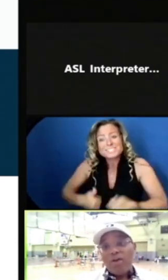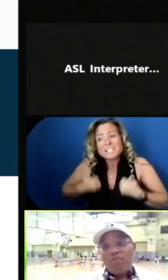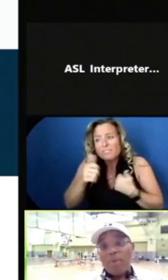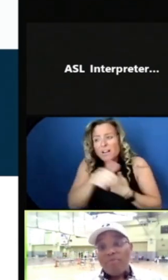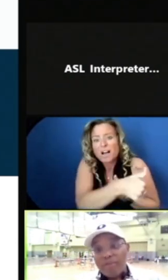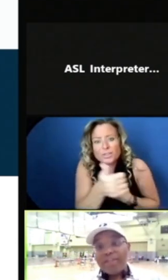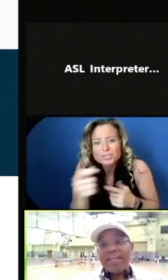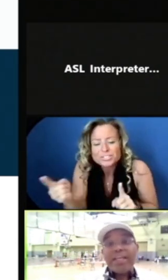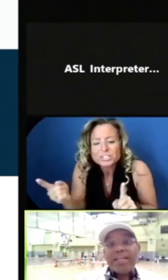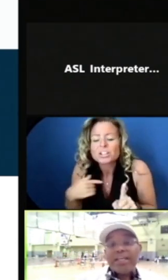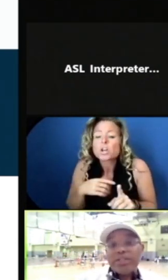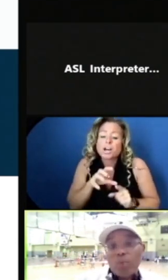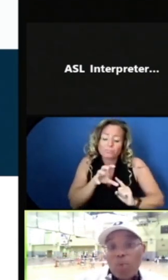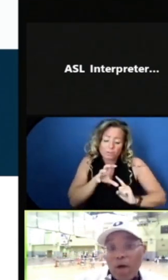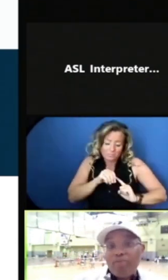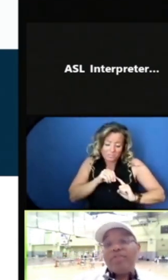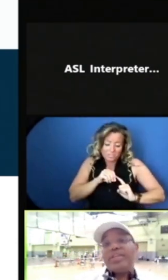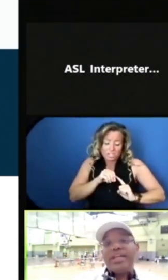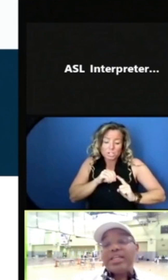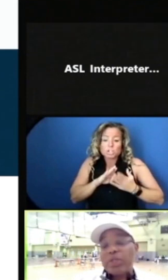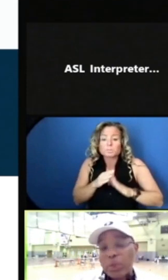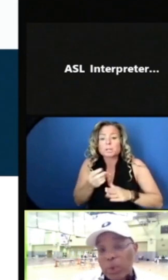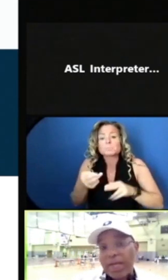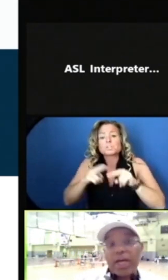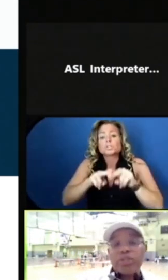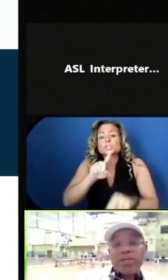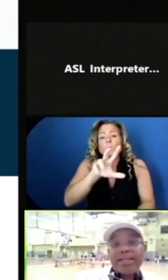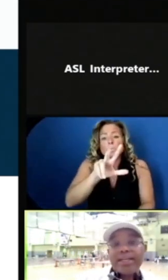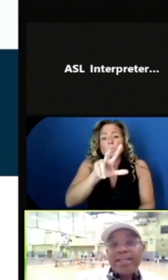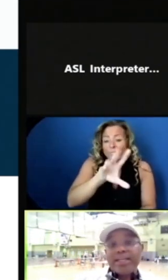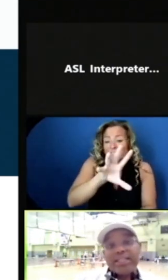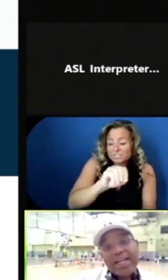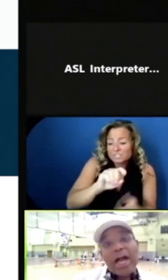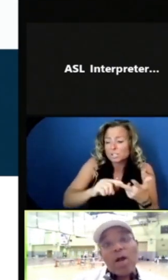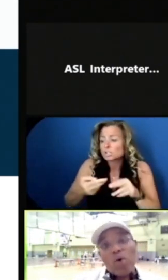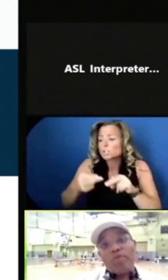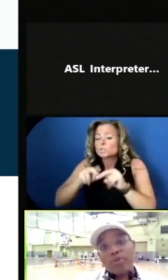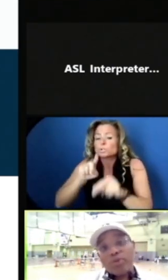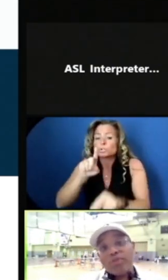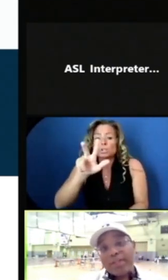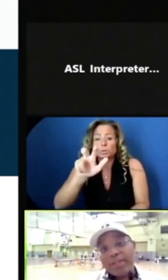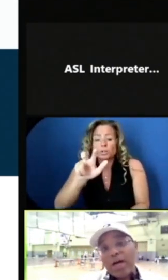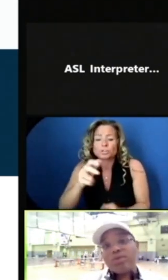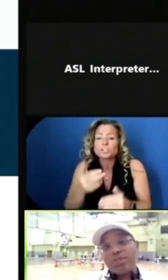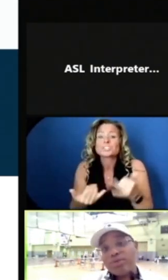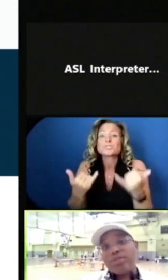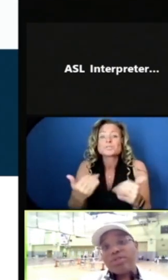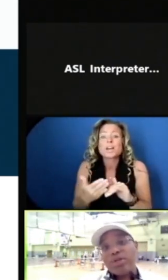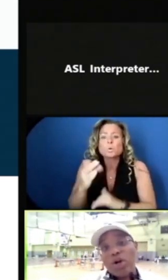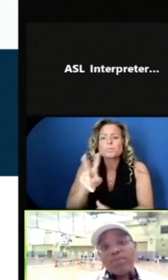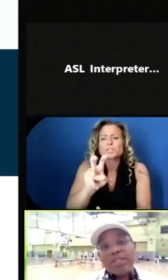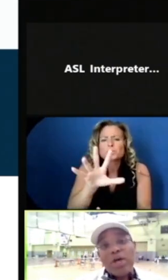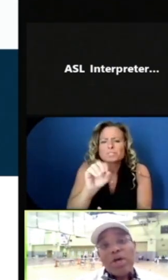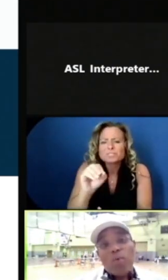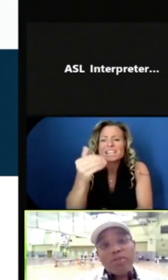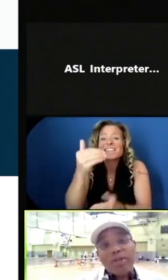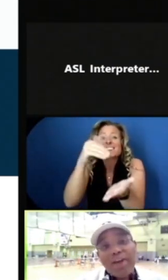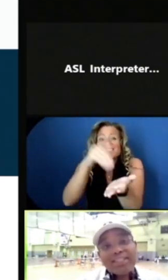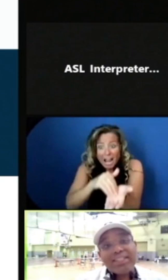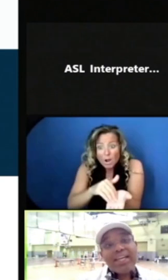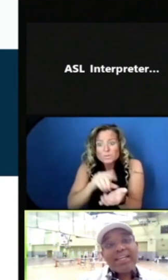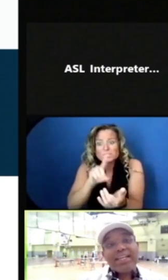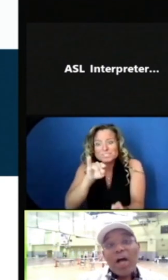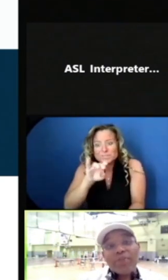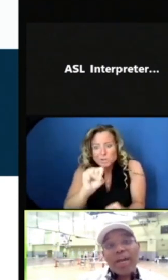did. From 50 to 150 to 300 to now over 250,000 doses in arms. Once we